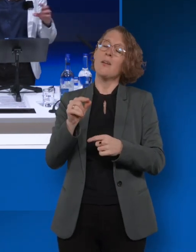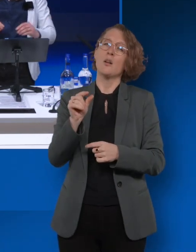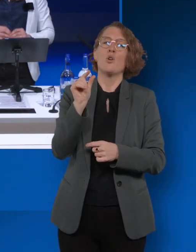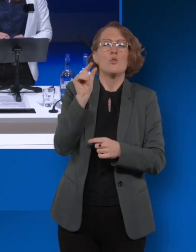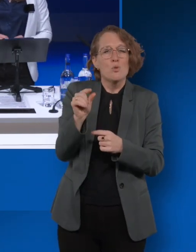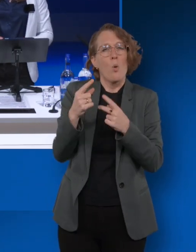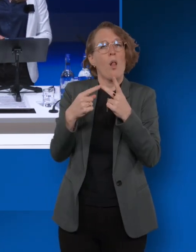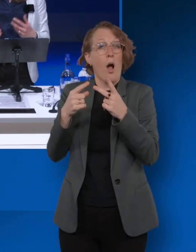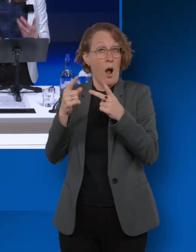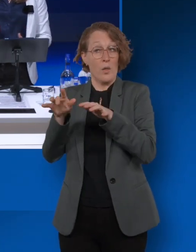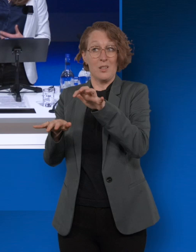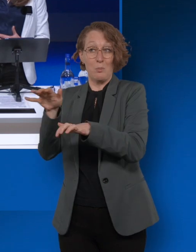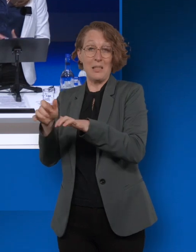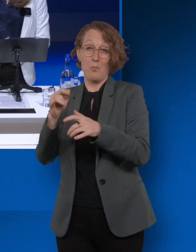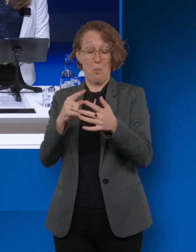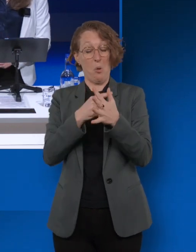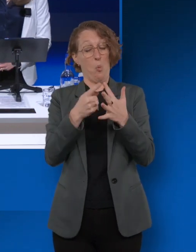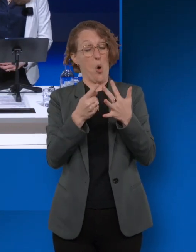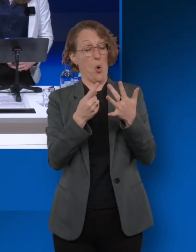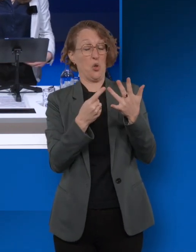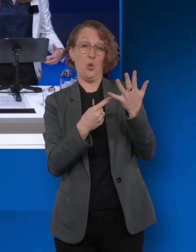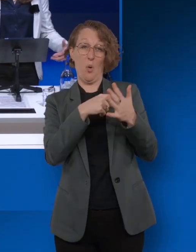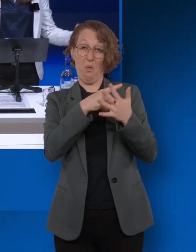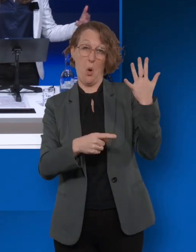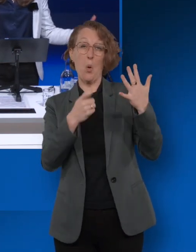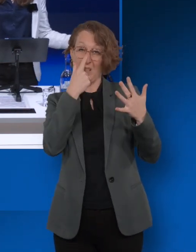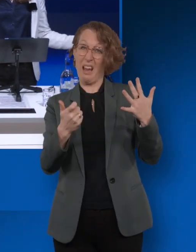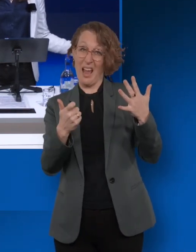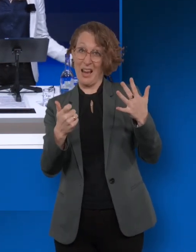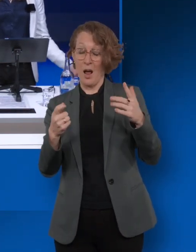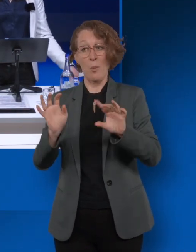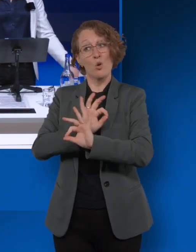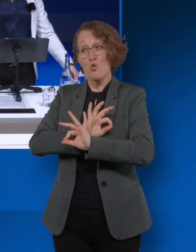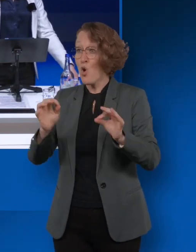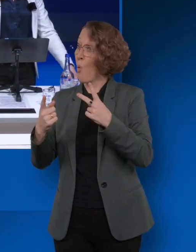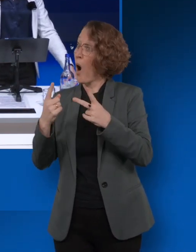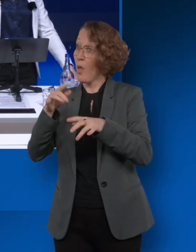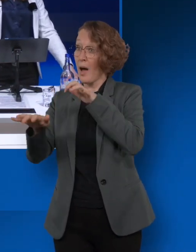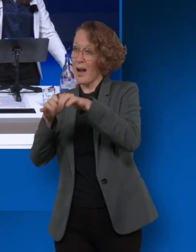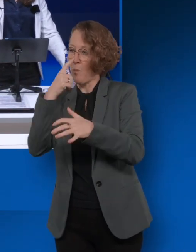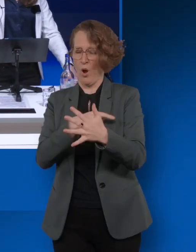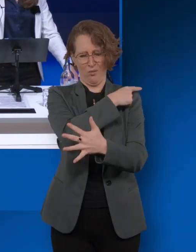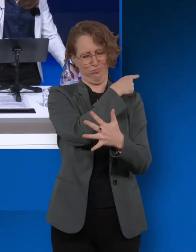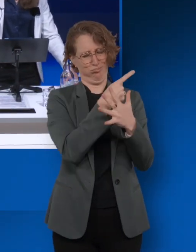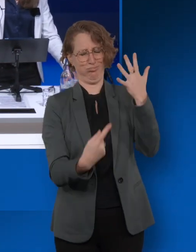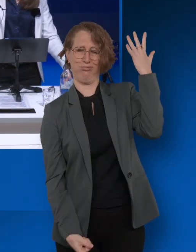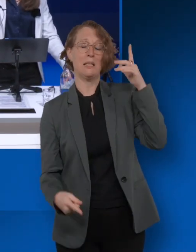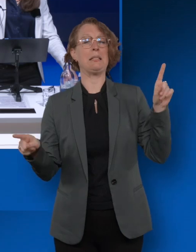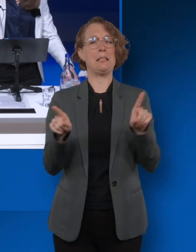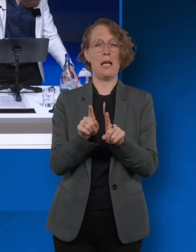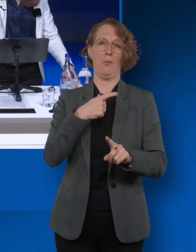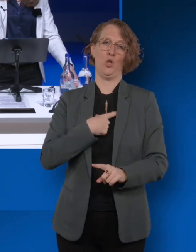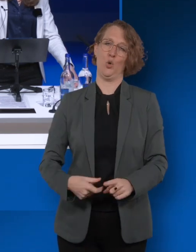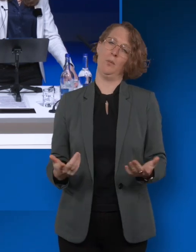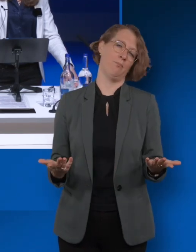small number of other species may do one or two of these things, no other species is doing all of them.